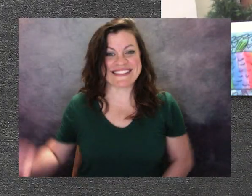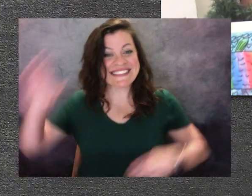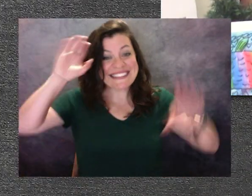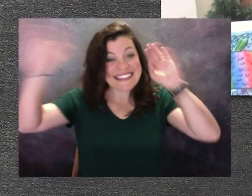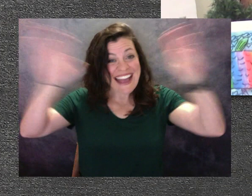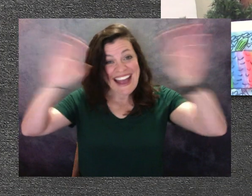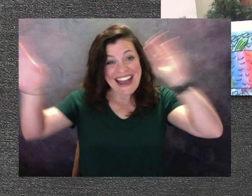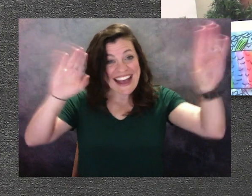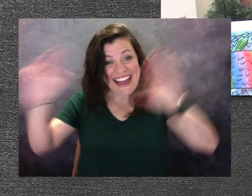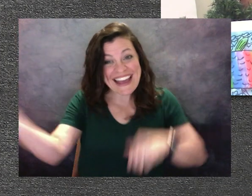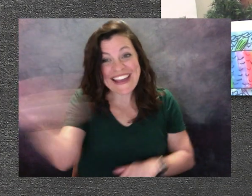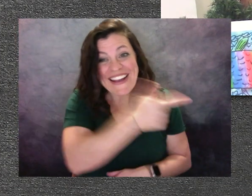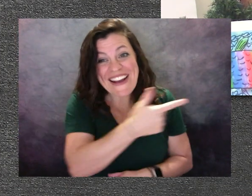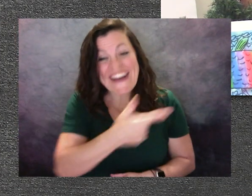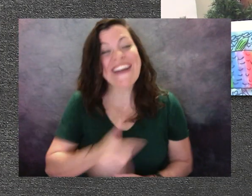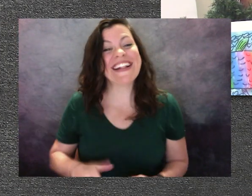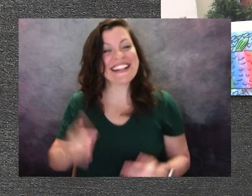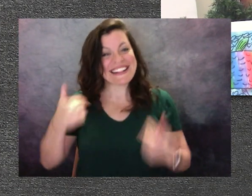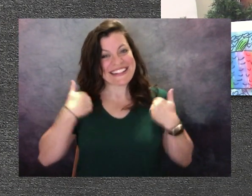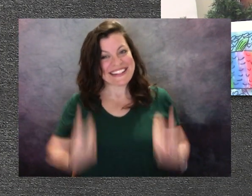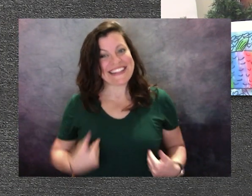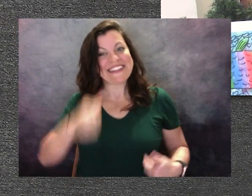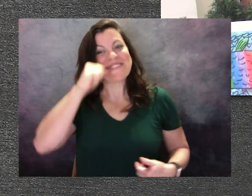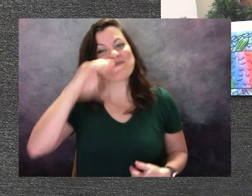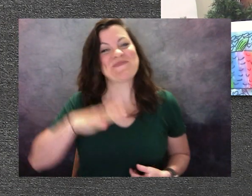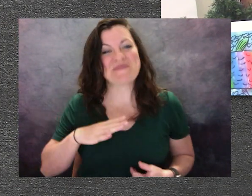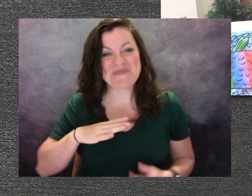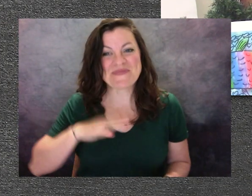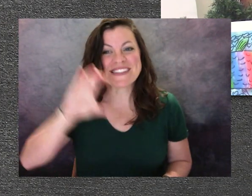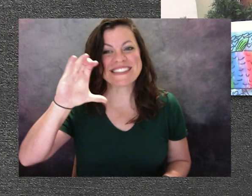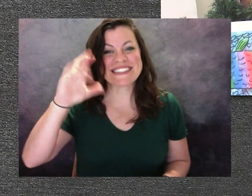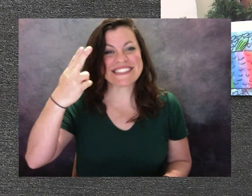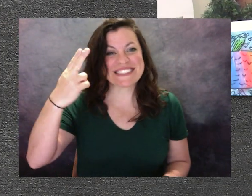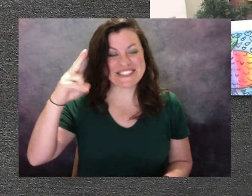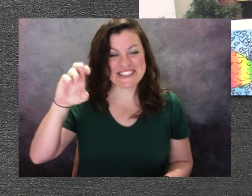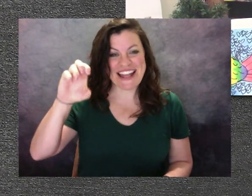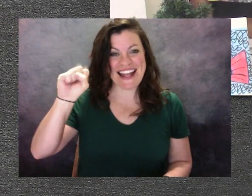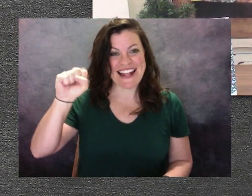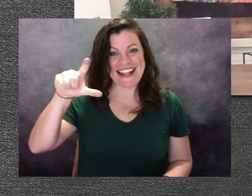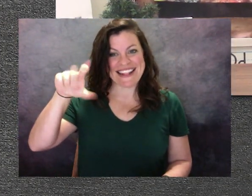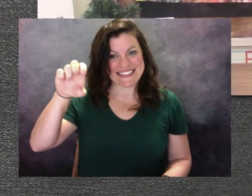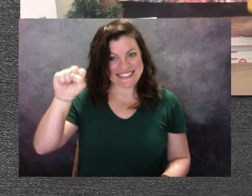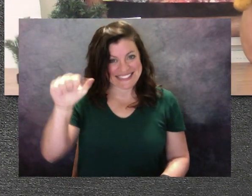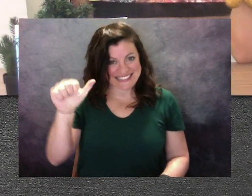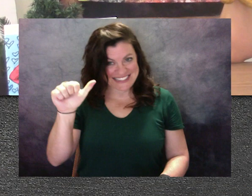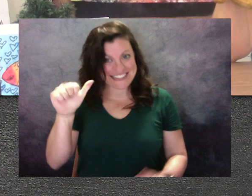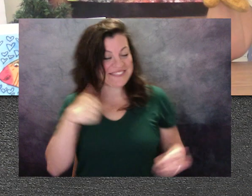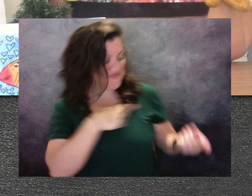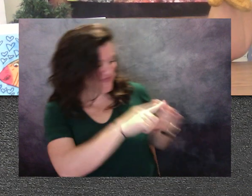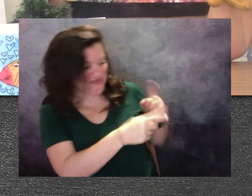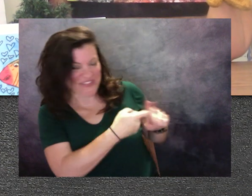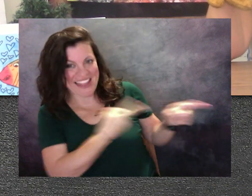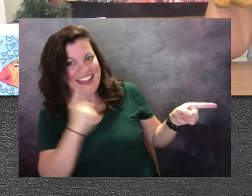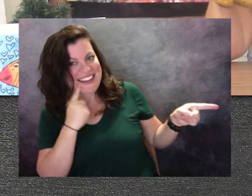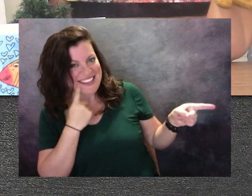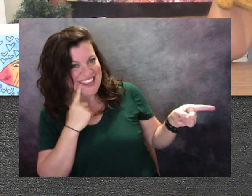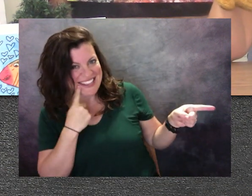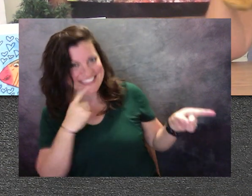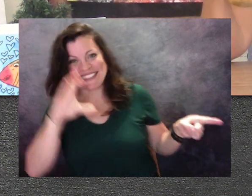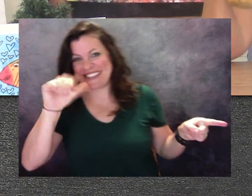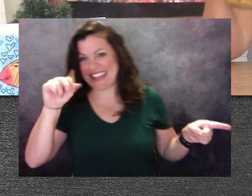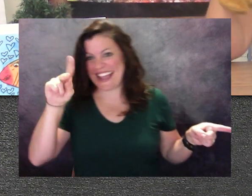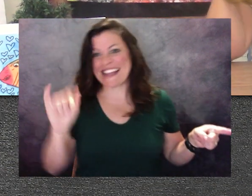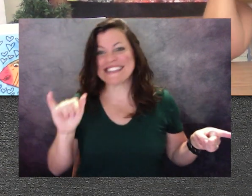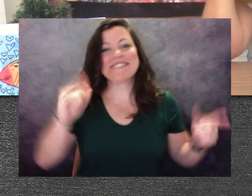everybody, it's Miss Chelsea and this is Candy. Welcome to WQLN Homeroom. We are so excited that you're here today